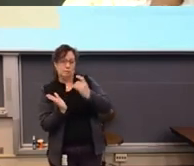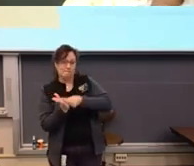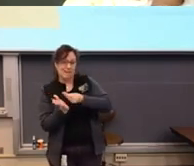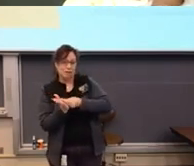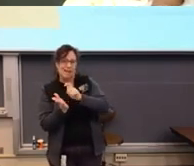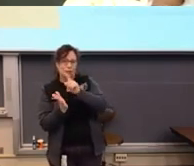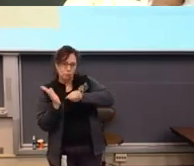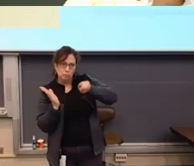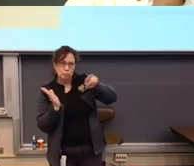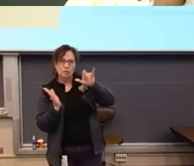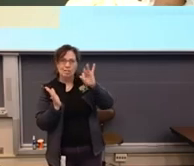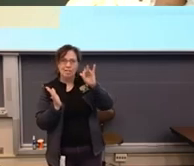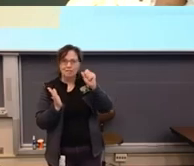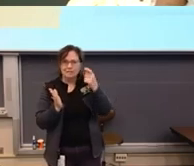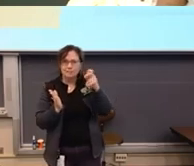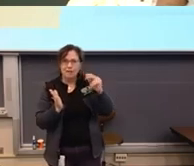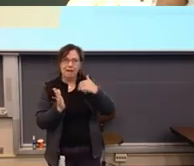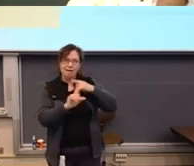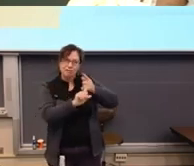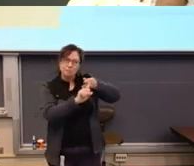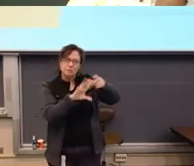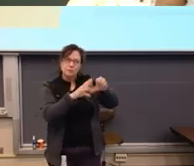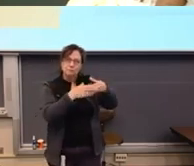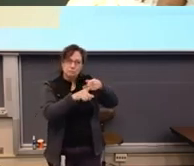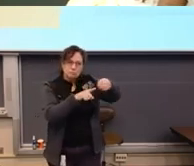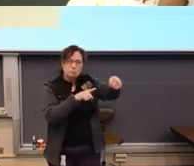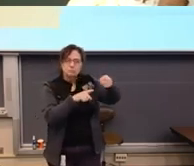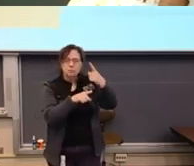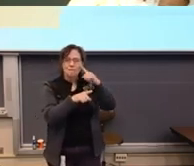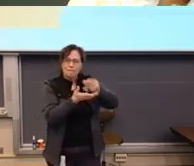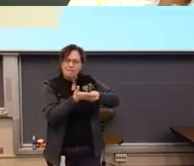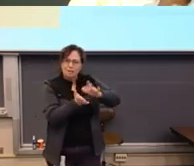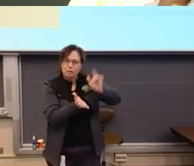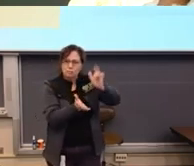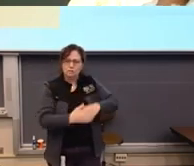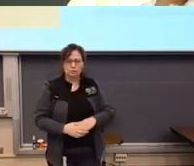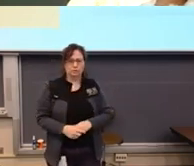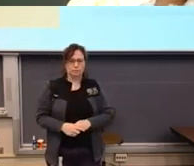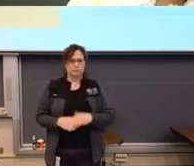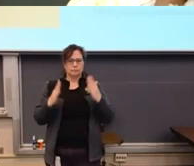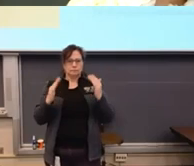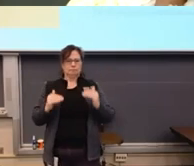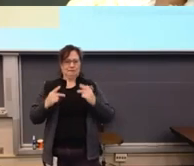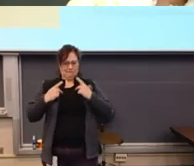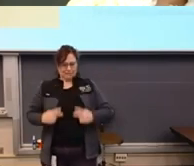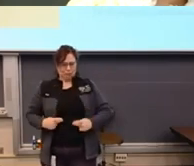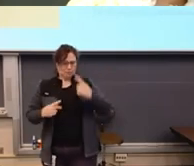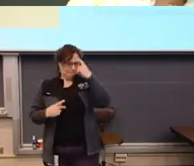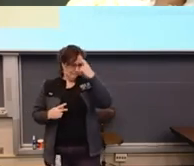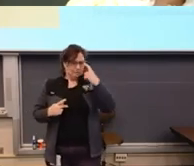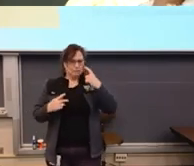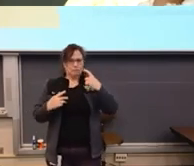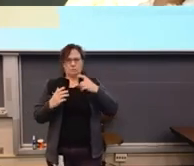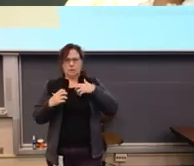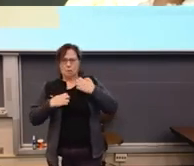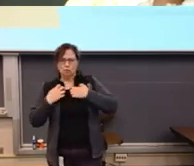lifespan because they have a department that focuses on financial exploitation. And then is there physical, mental, emotional health or a lack of?